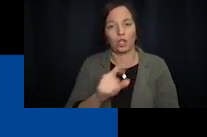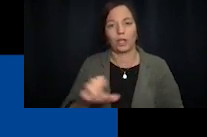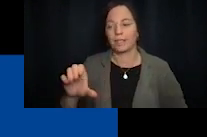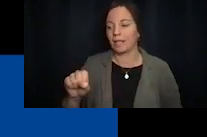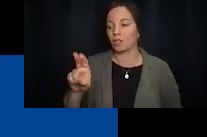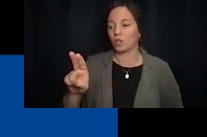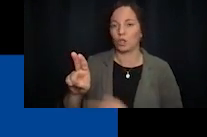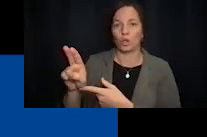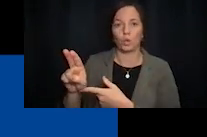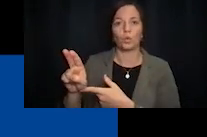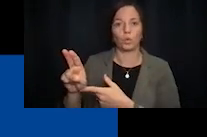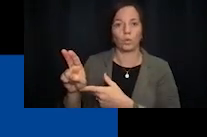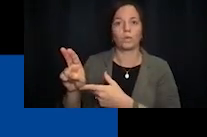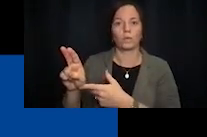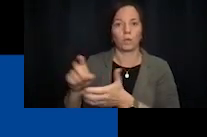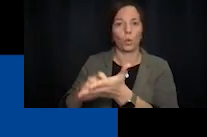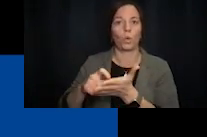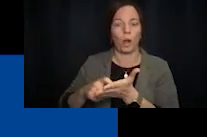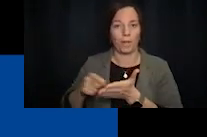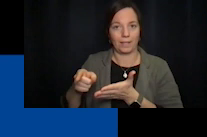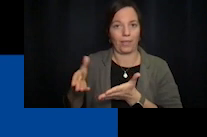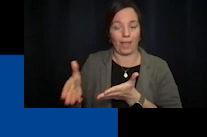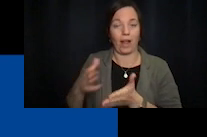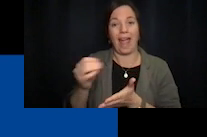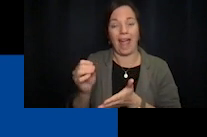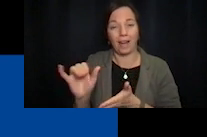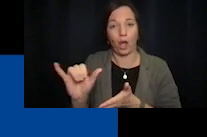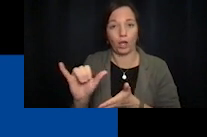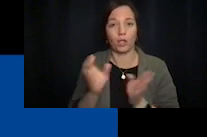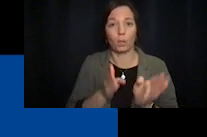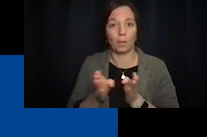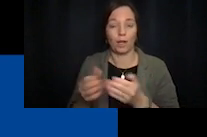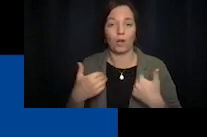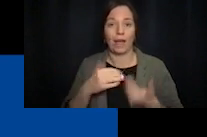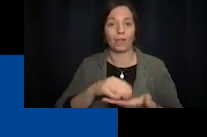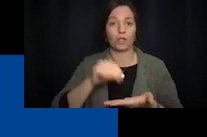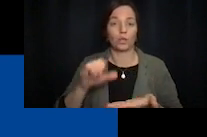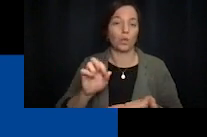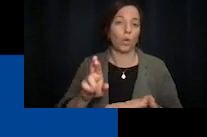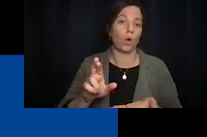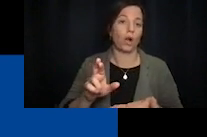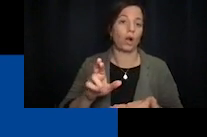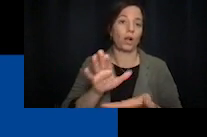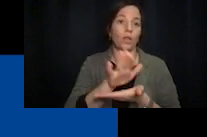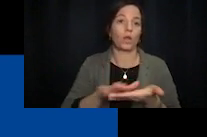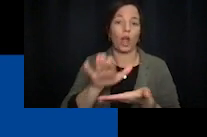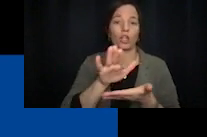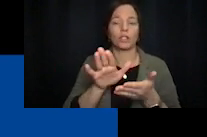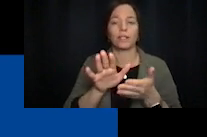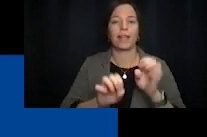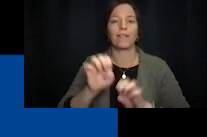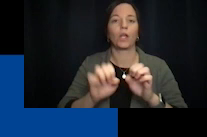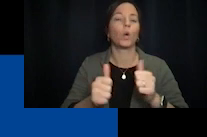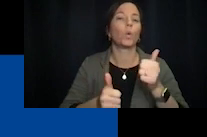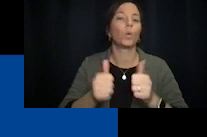competencies within their ethnic studies coursework, but then also prepared to, you know, have students or have colleges evaluate which courses